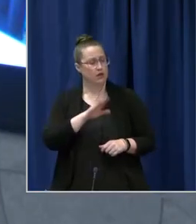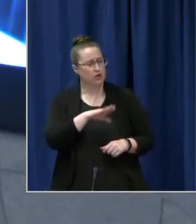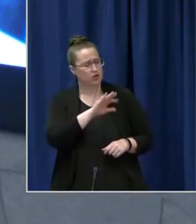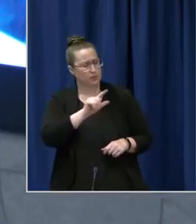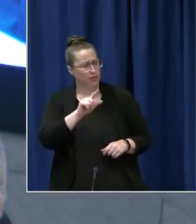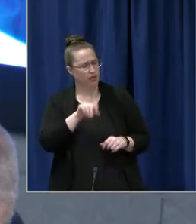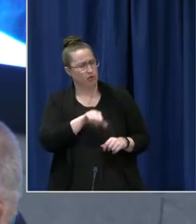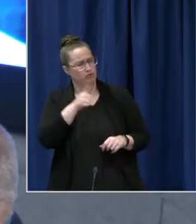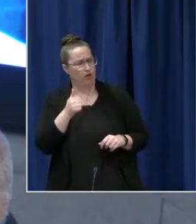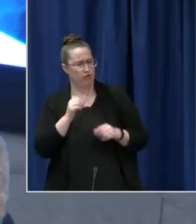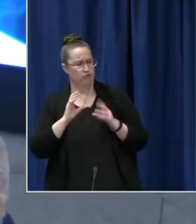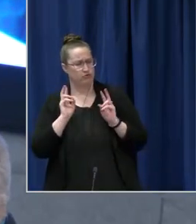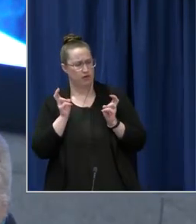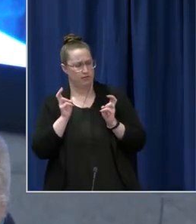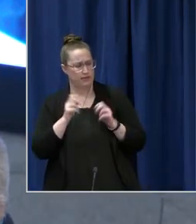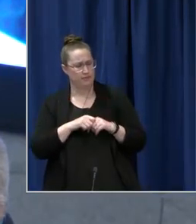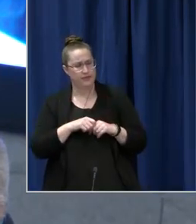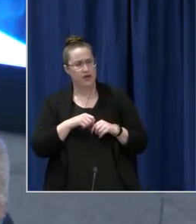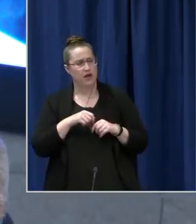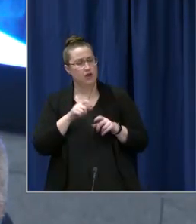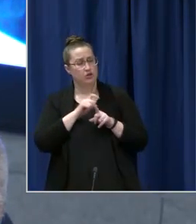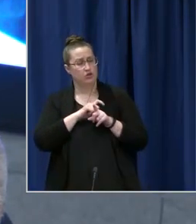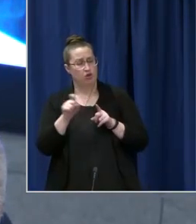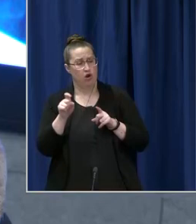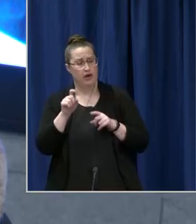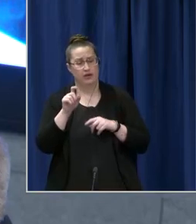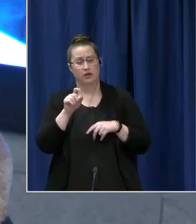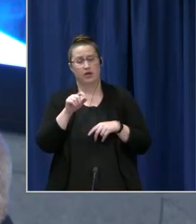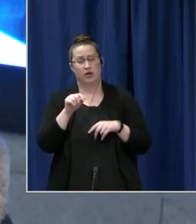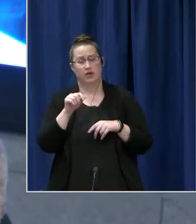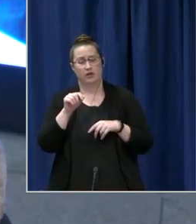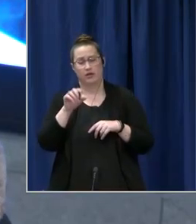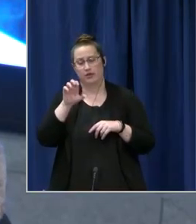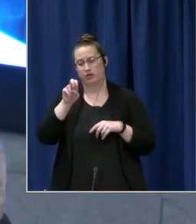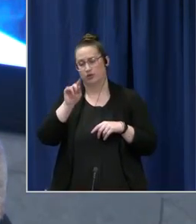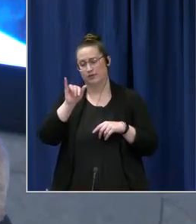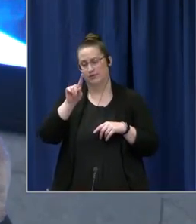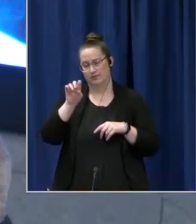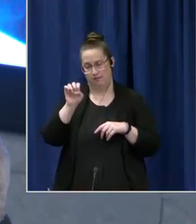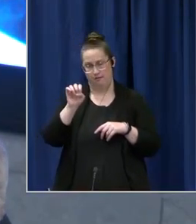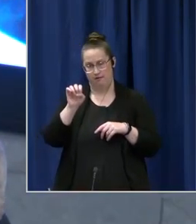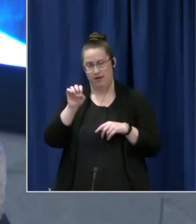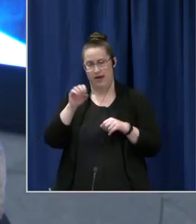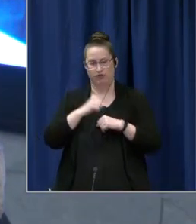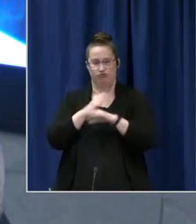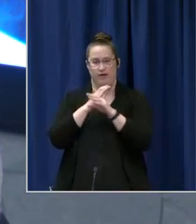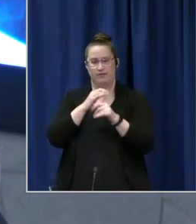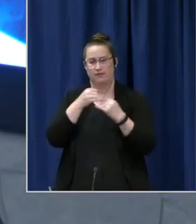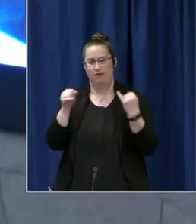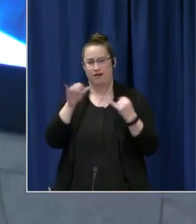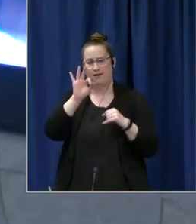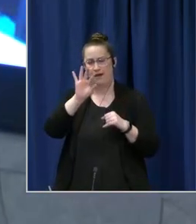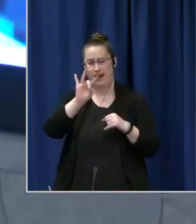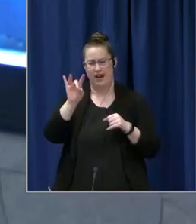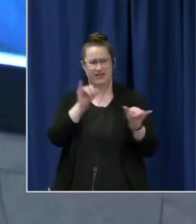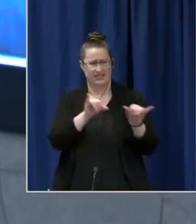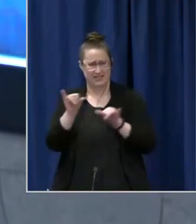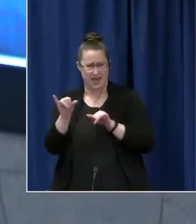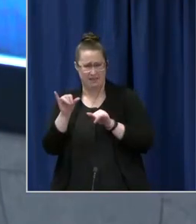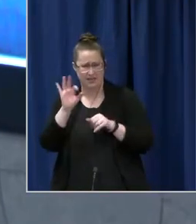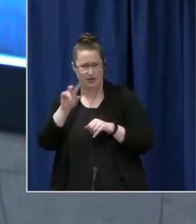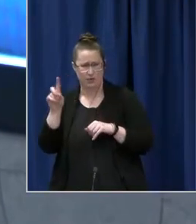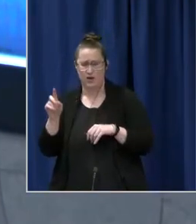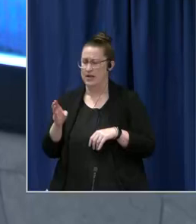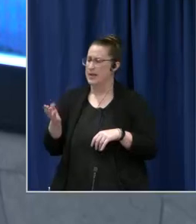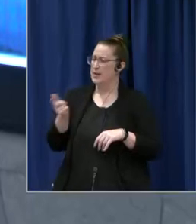topic, does calling the Suicide and Crisis Lifeline at 988 work the same way as calling 911? Well, it's not exactly